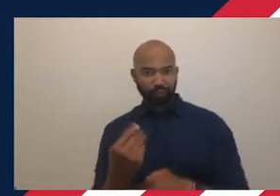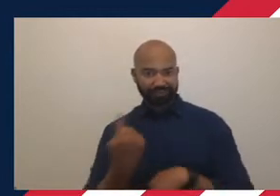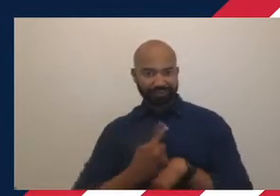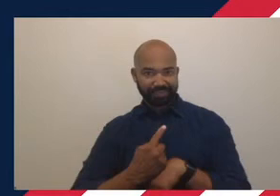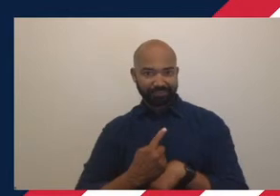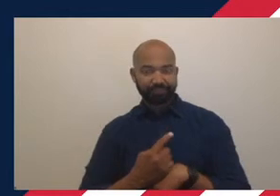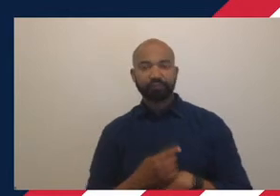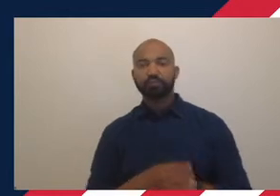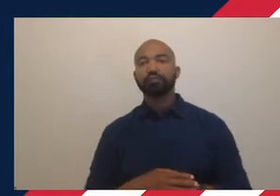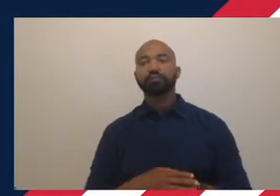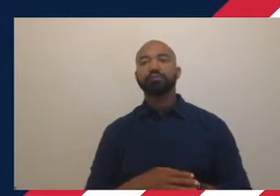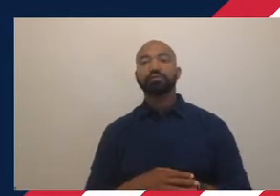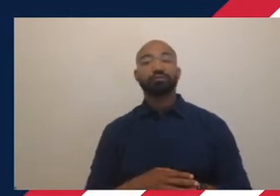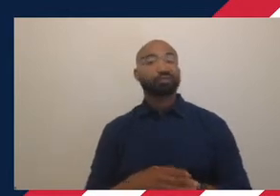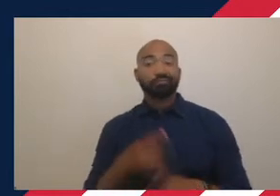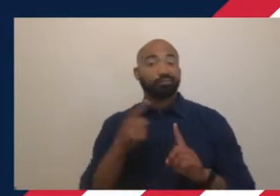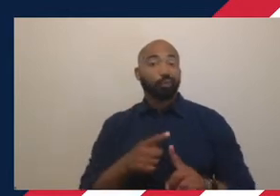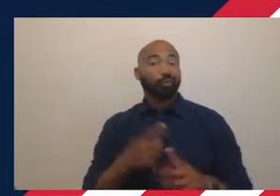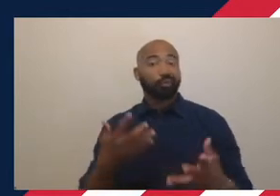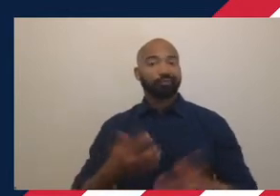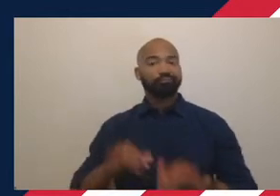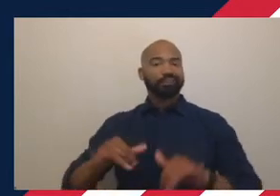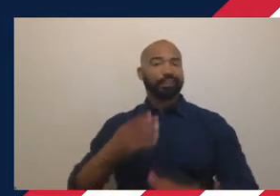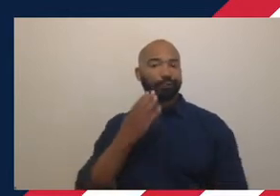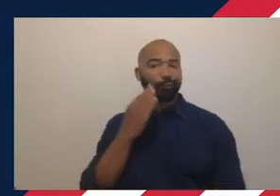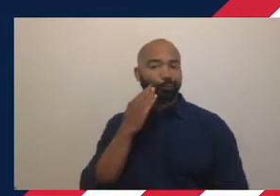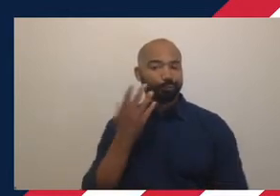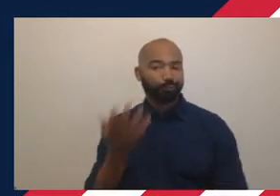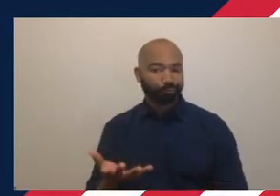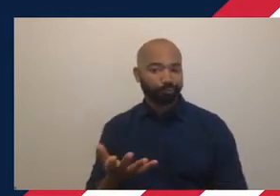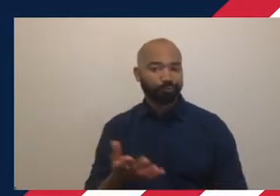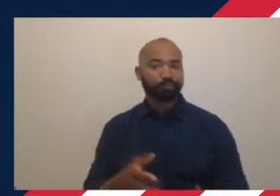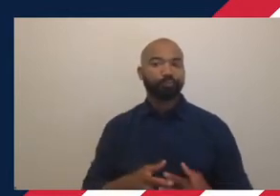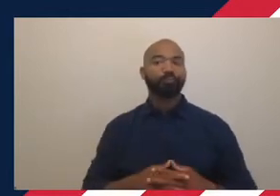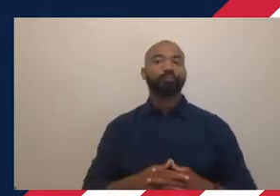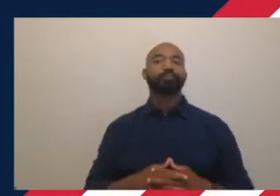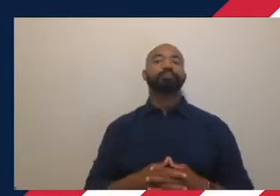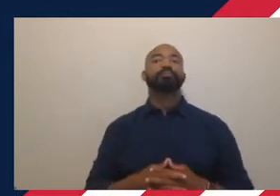much just stay at home. And